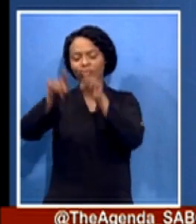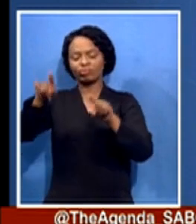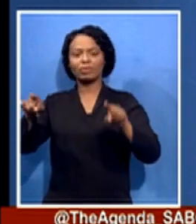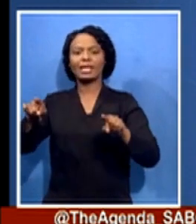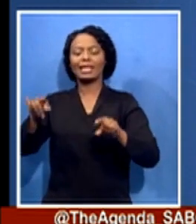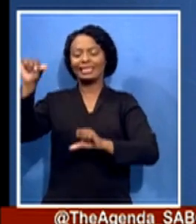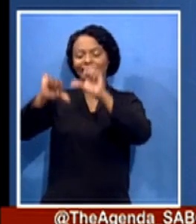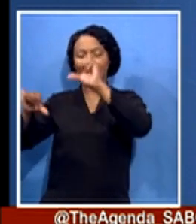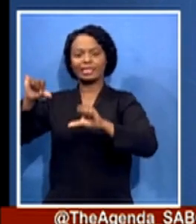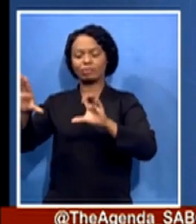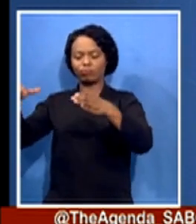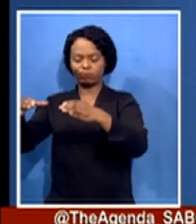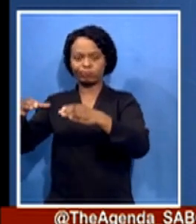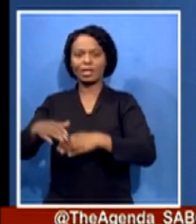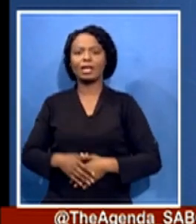comprehensive HIV, TB